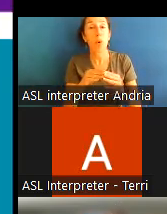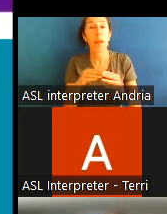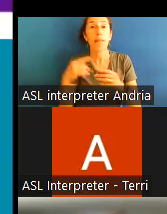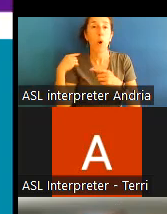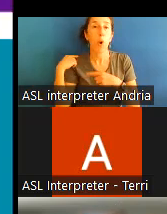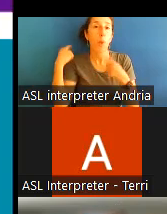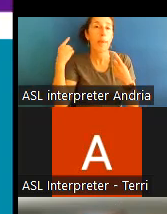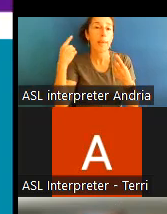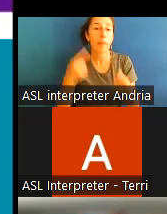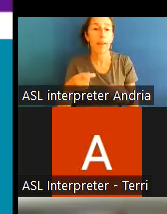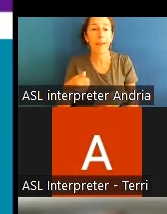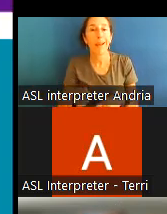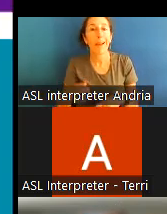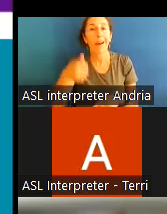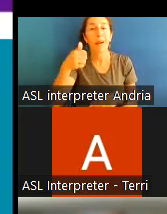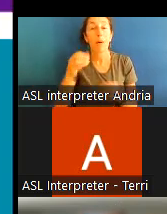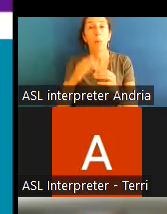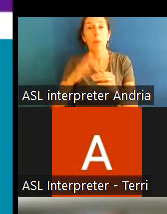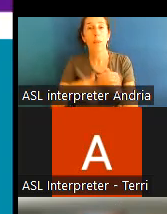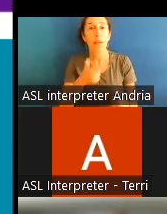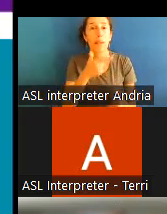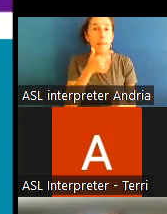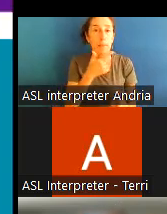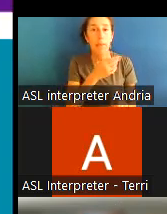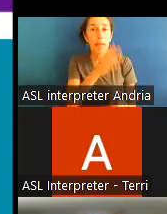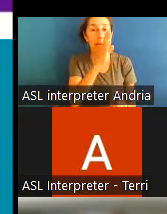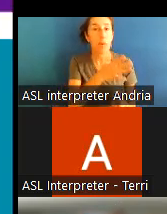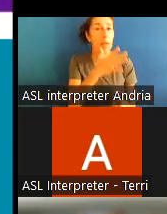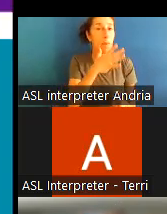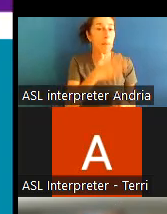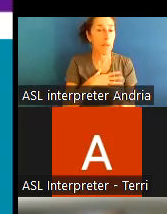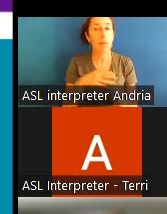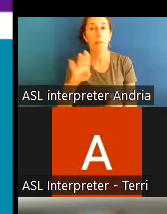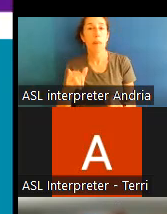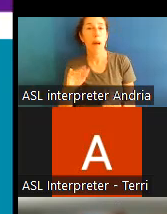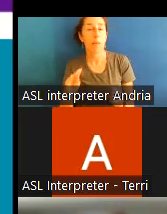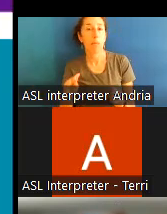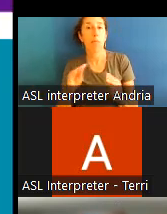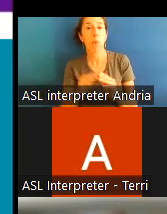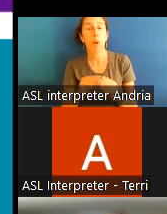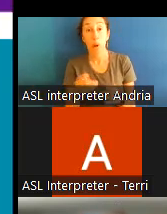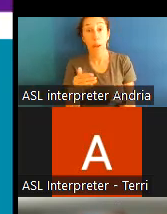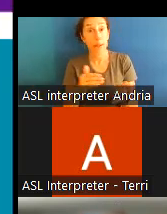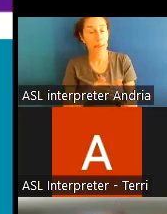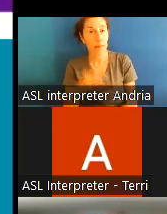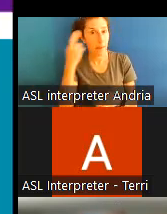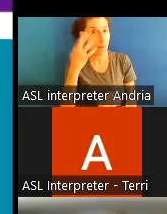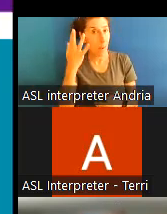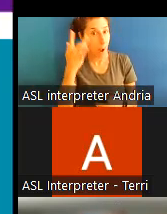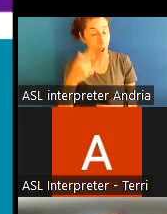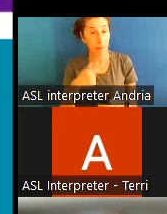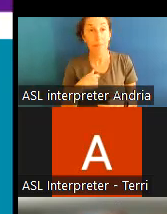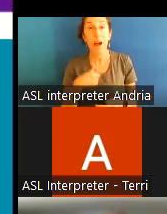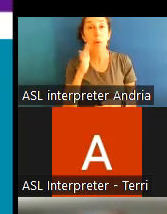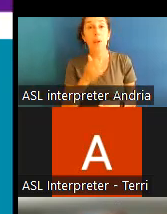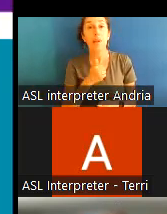higher than lesbian women and straight women. And it's, again, I would love somebody at NIH